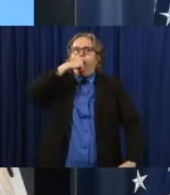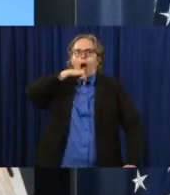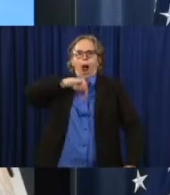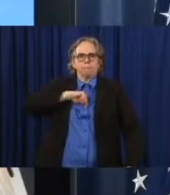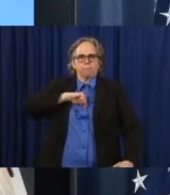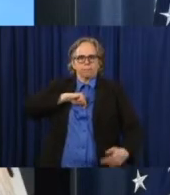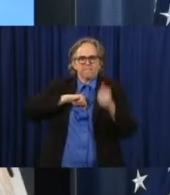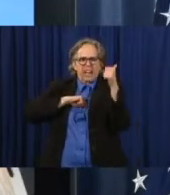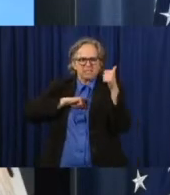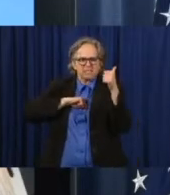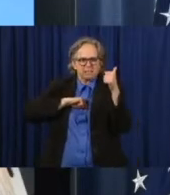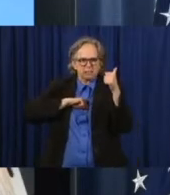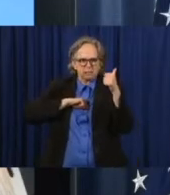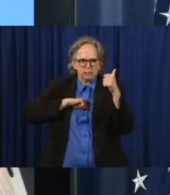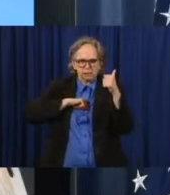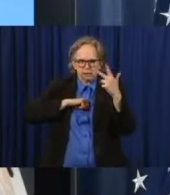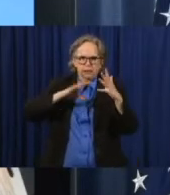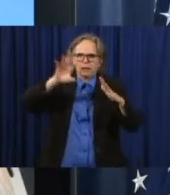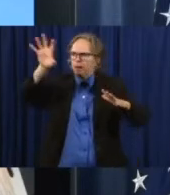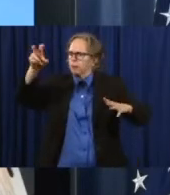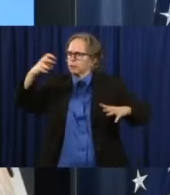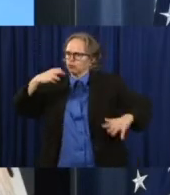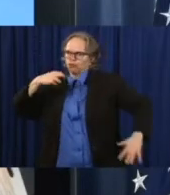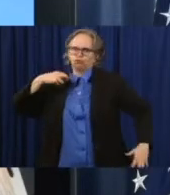downtown. And I